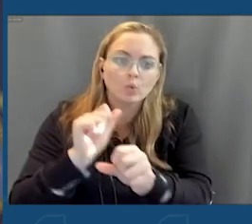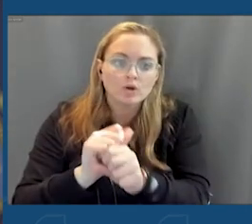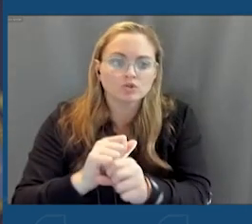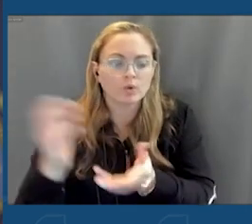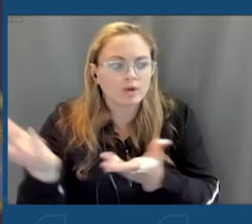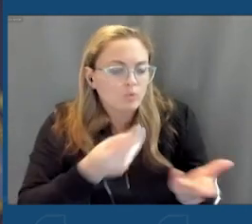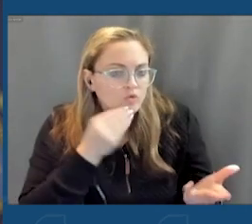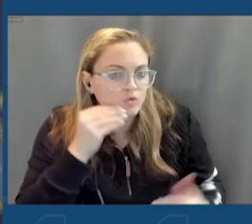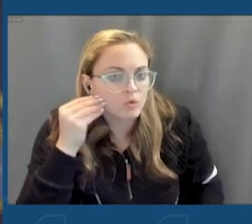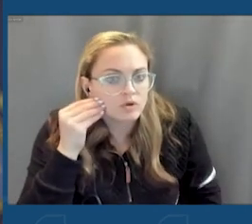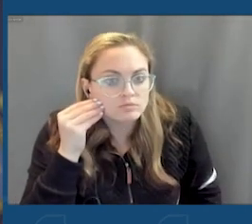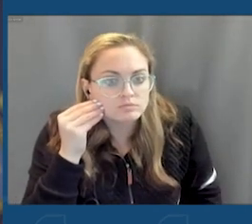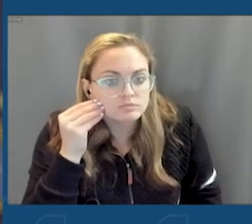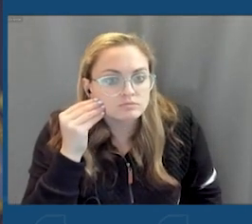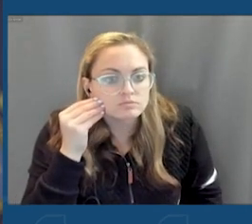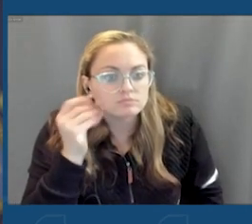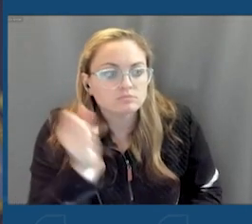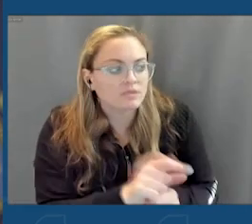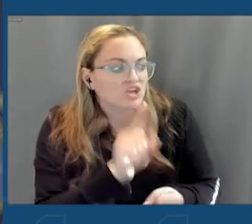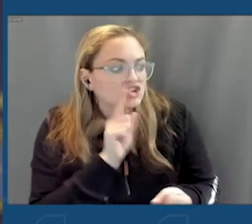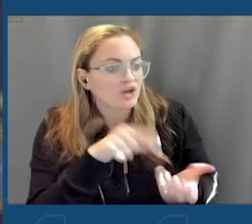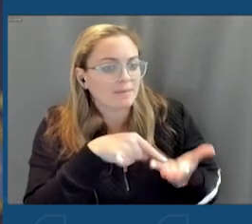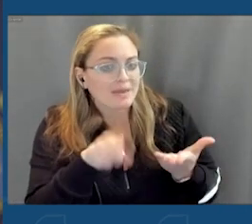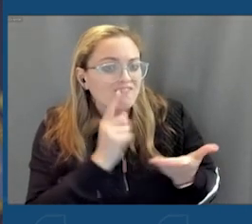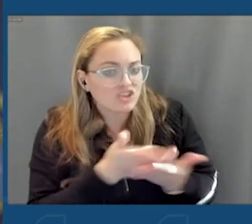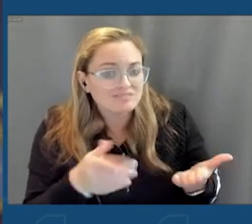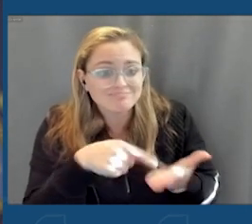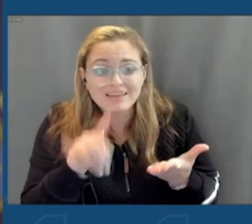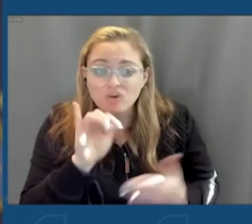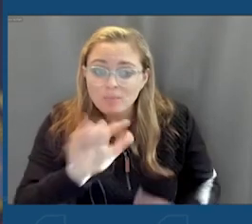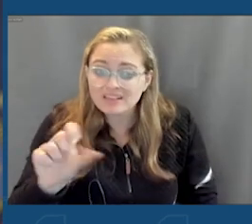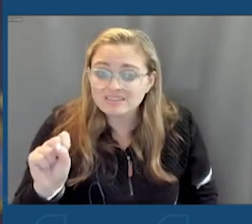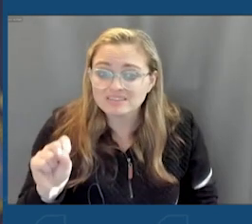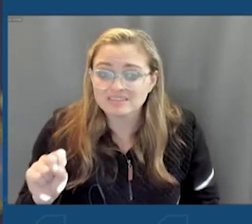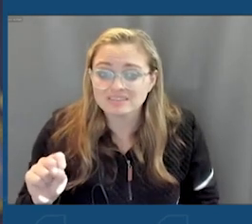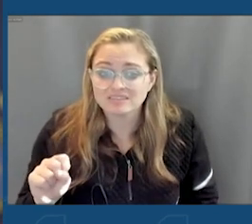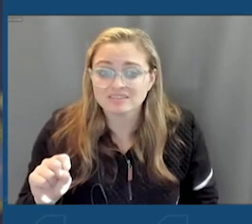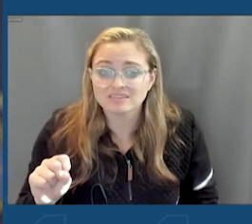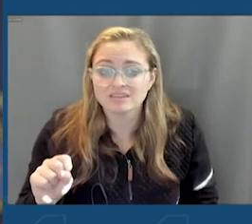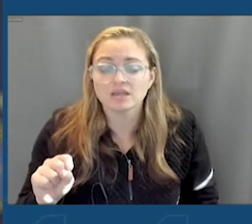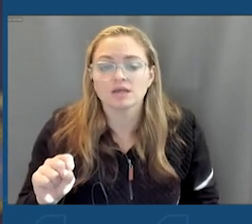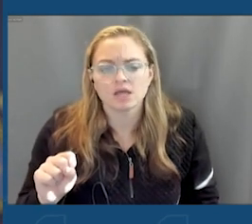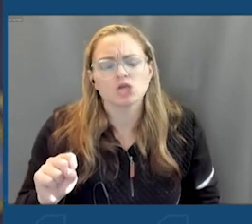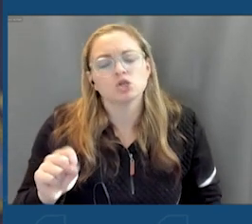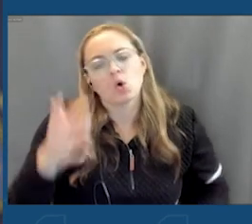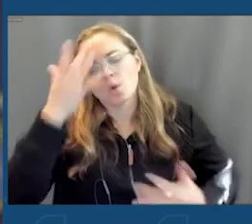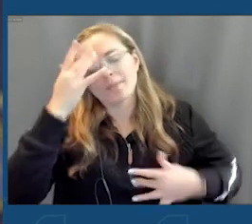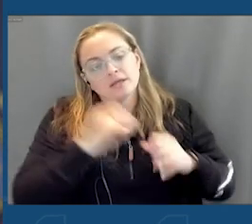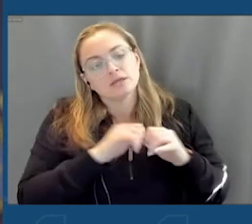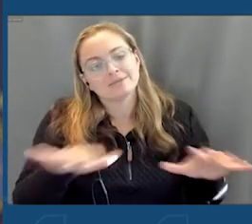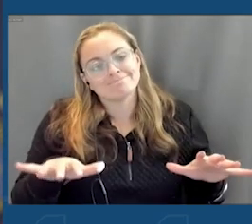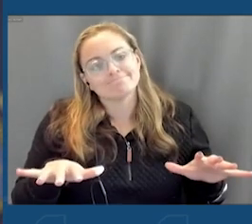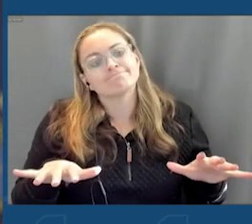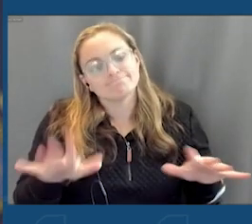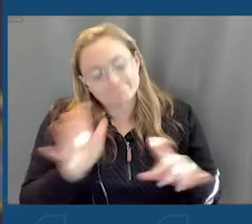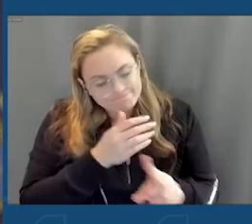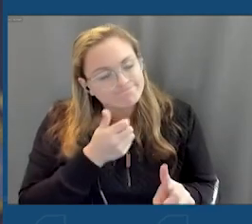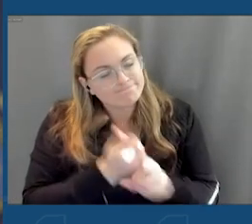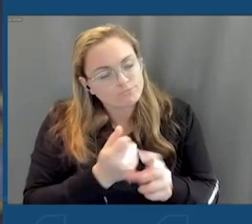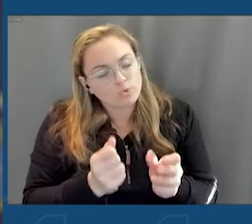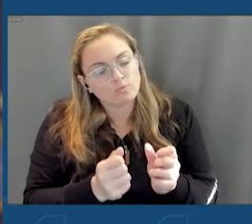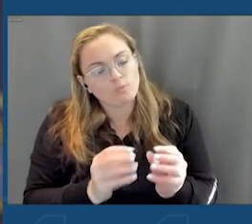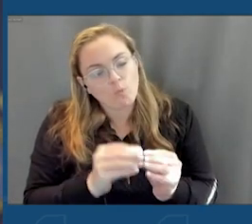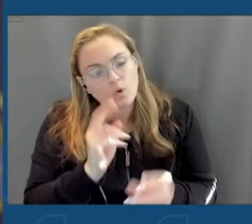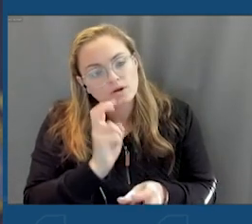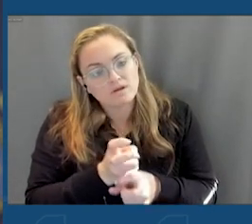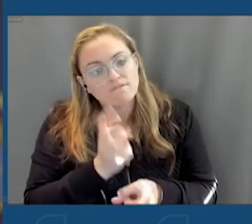home, bring a check home, pay the bills. So the pandemic has made it harder for families